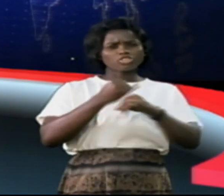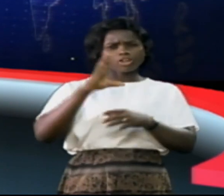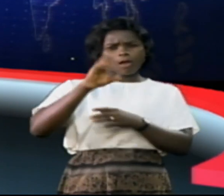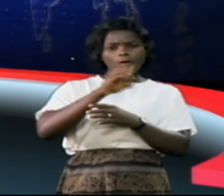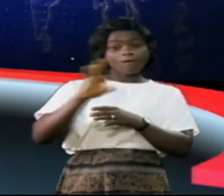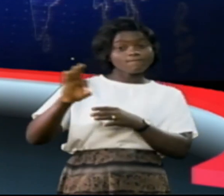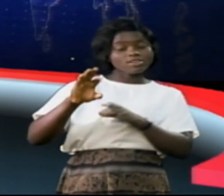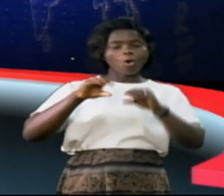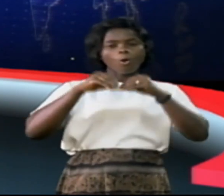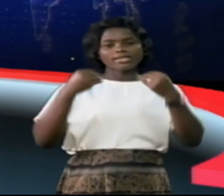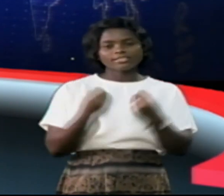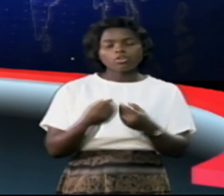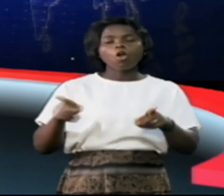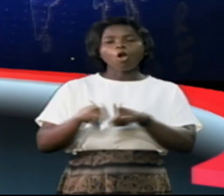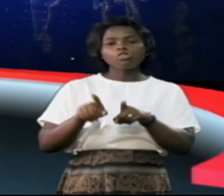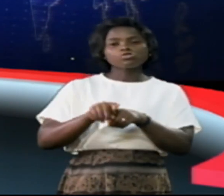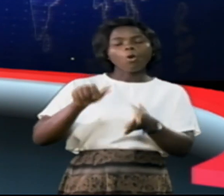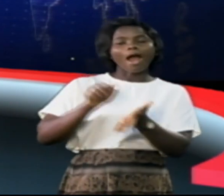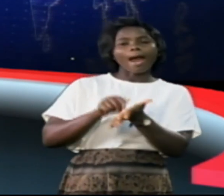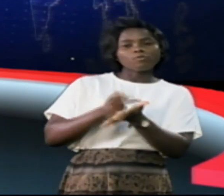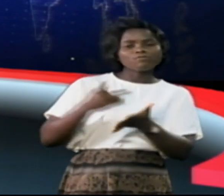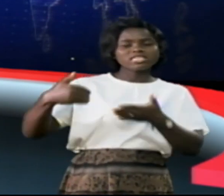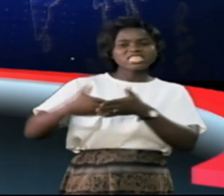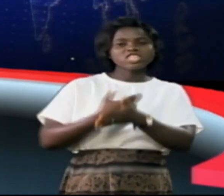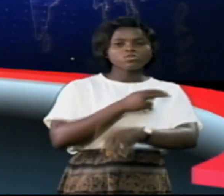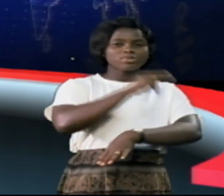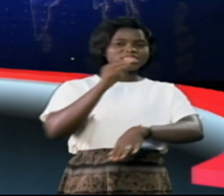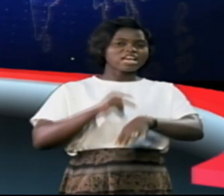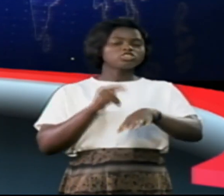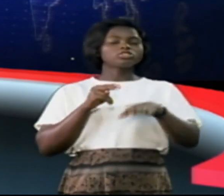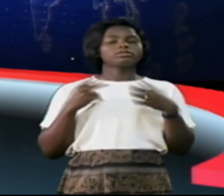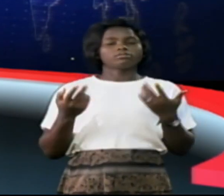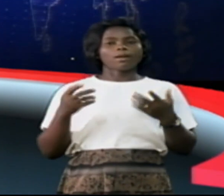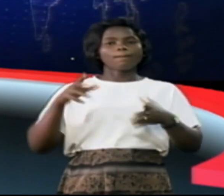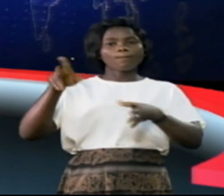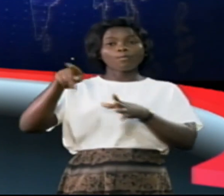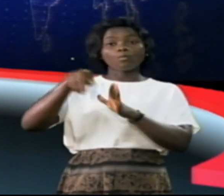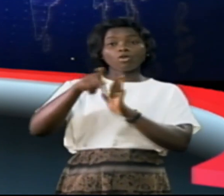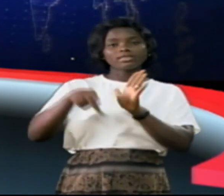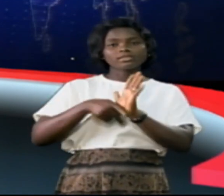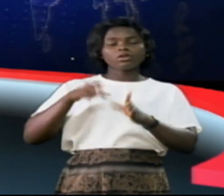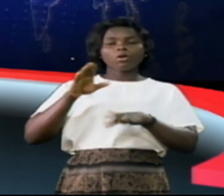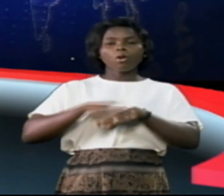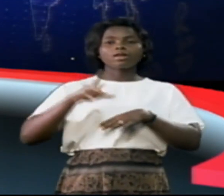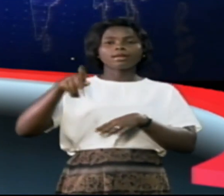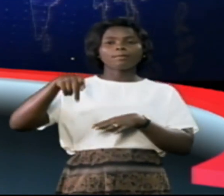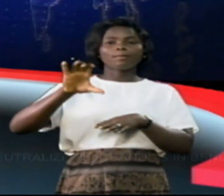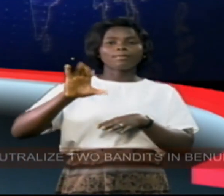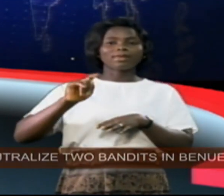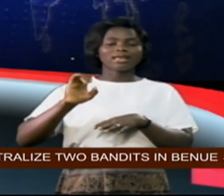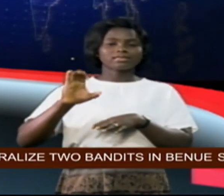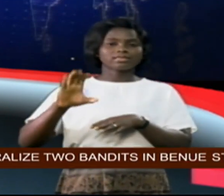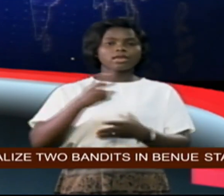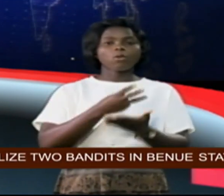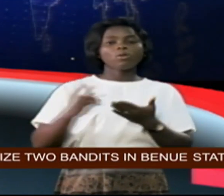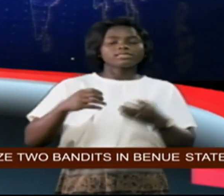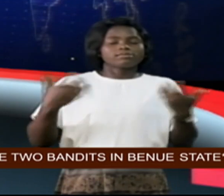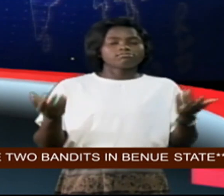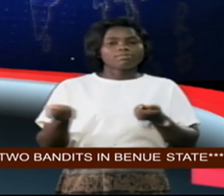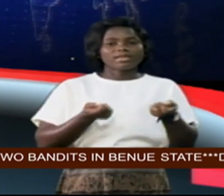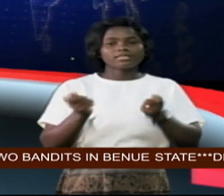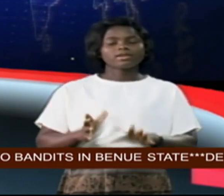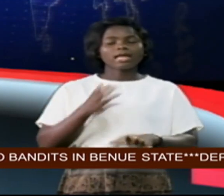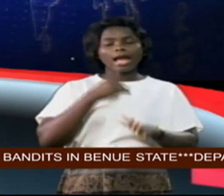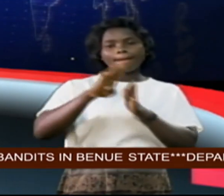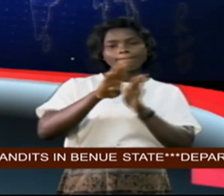Organization. Also approved is a new national policy on plastic waste management, as well as a bill for the establishment